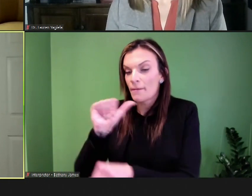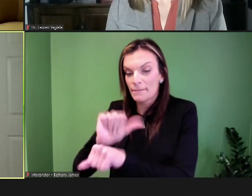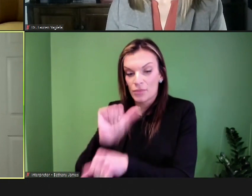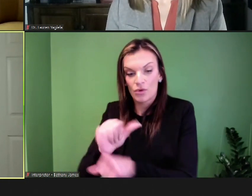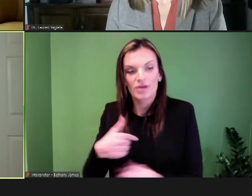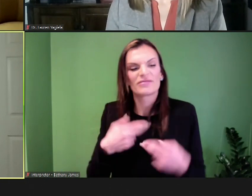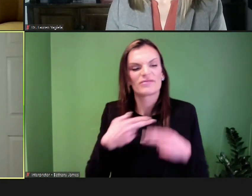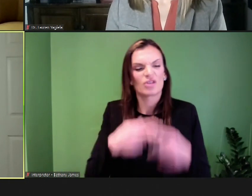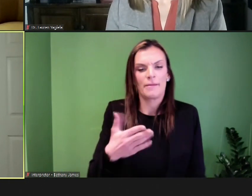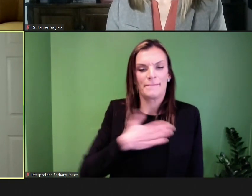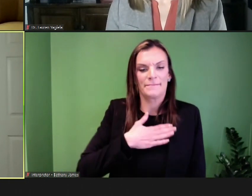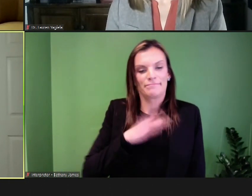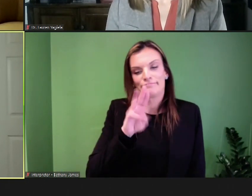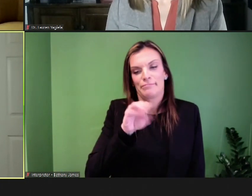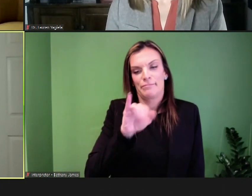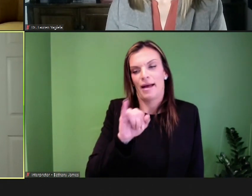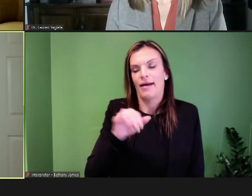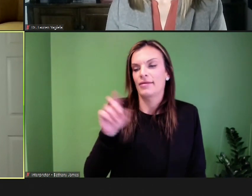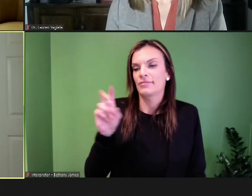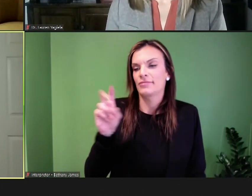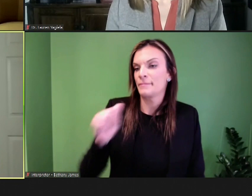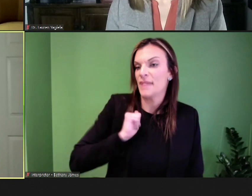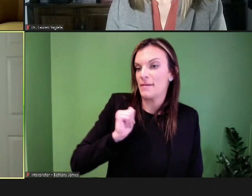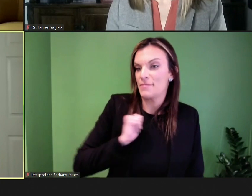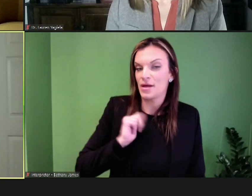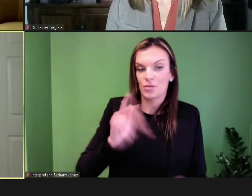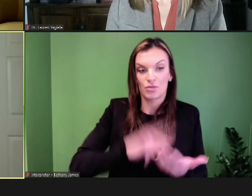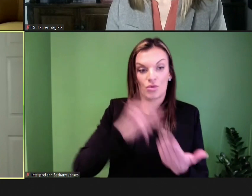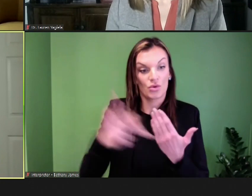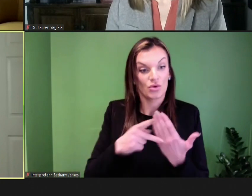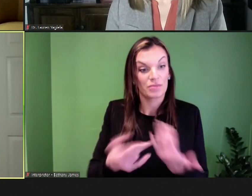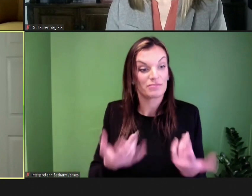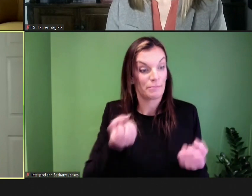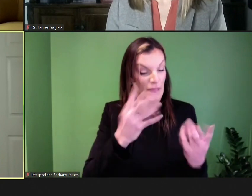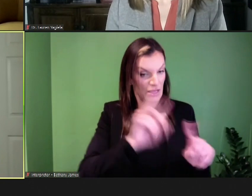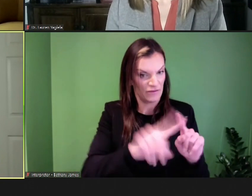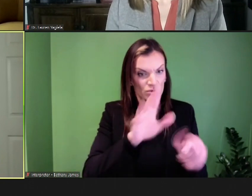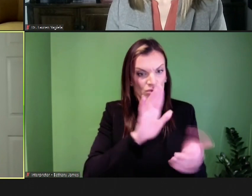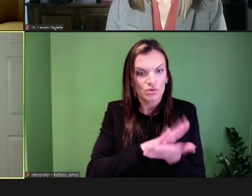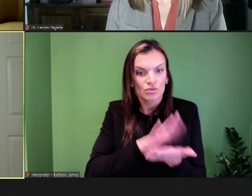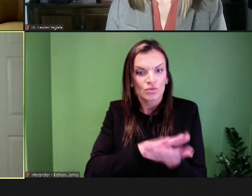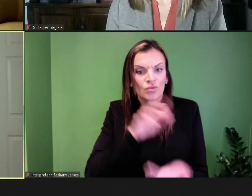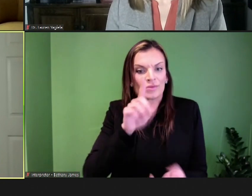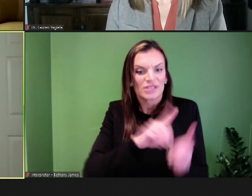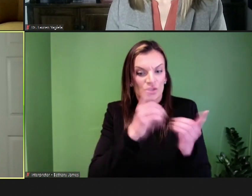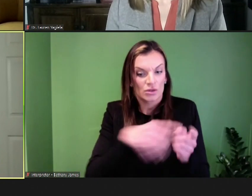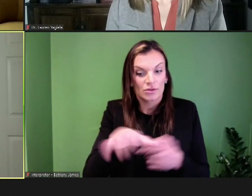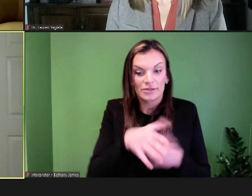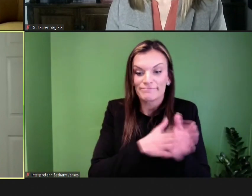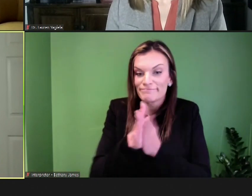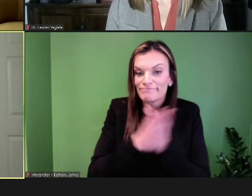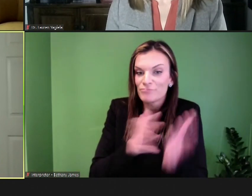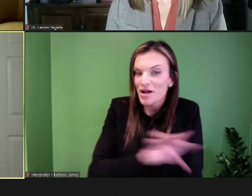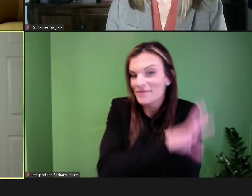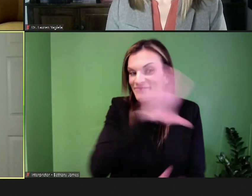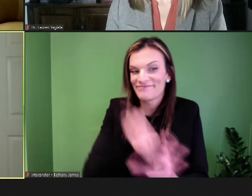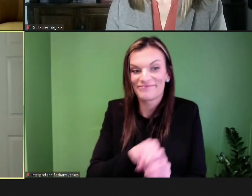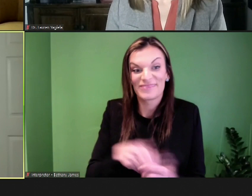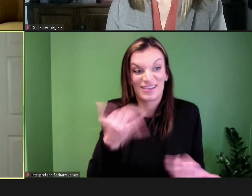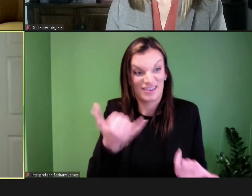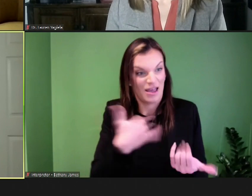program. 337 school districts have expressed interest in this program, and we are onboarding new districts every